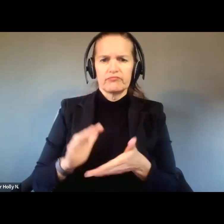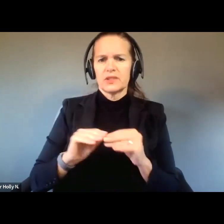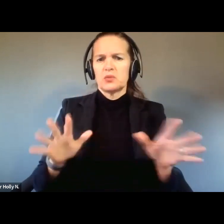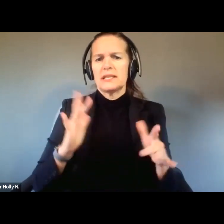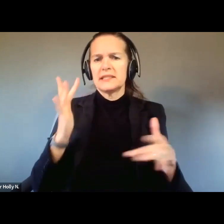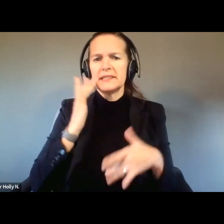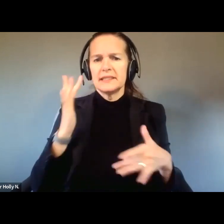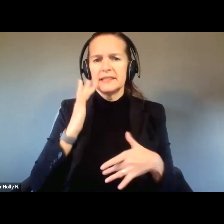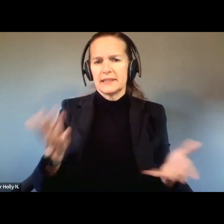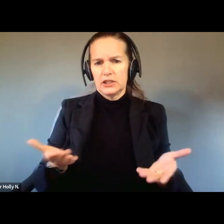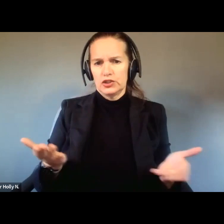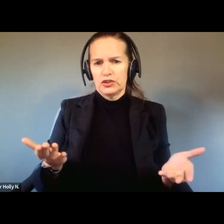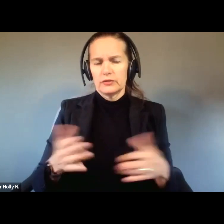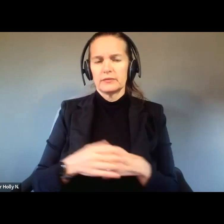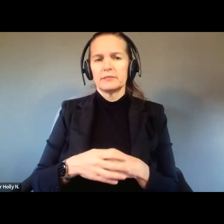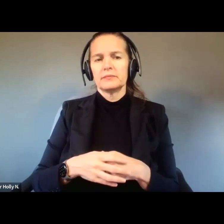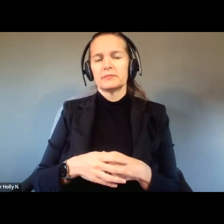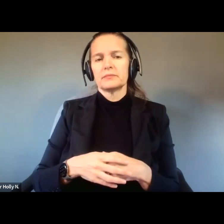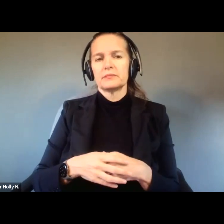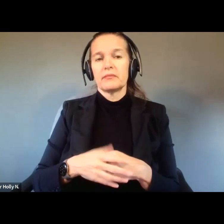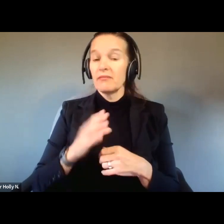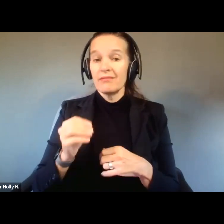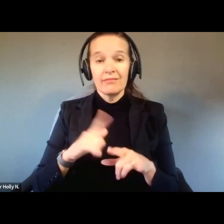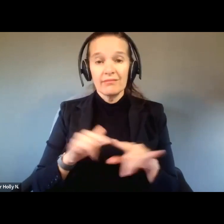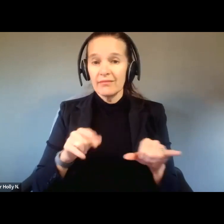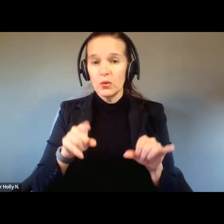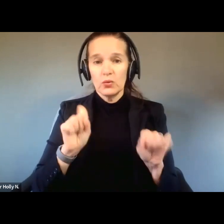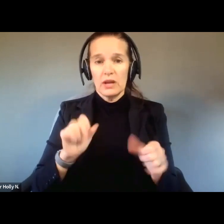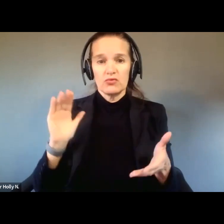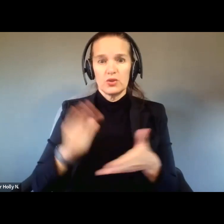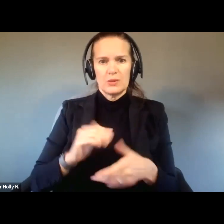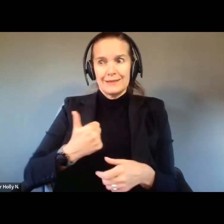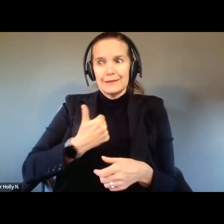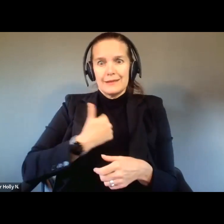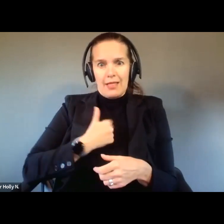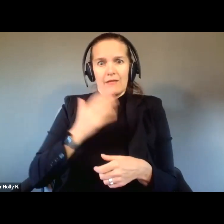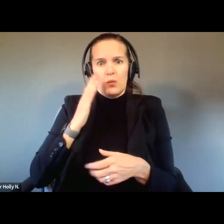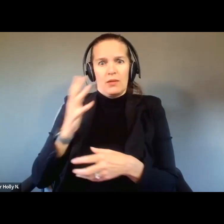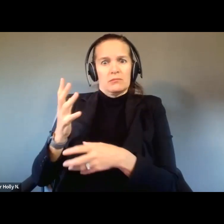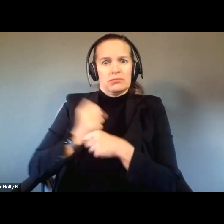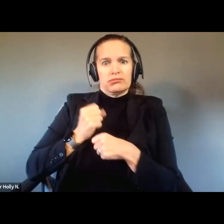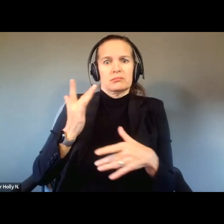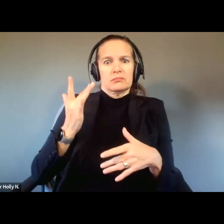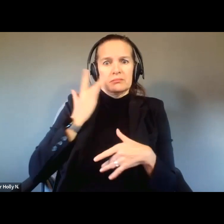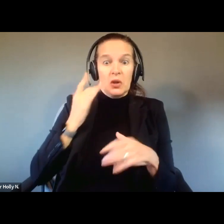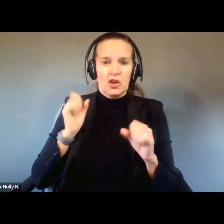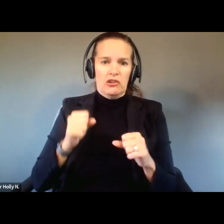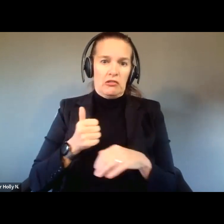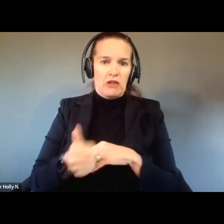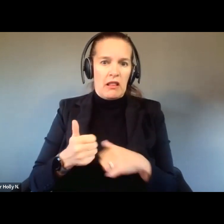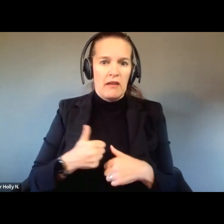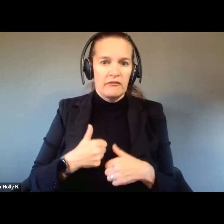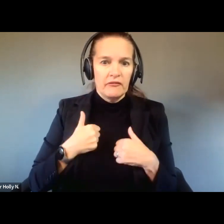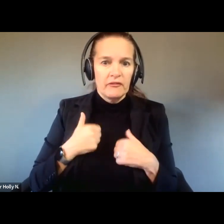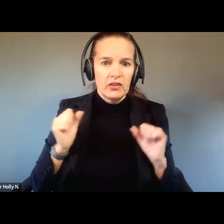diseases in our community. At the same time, reduce the chance that you will come down with a life-threatening illness that could put